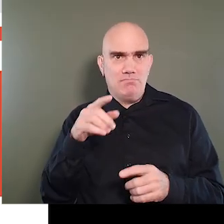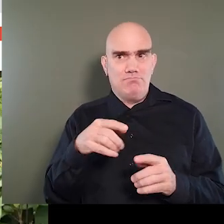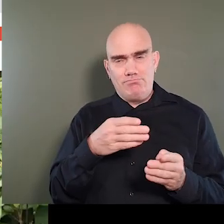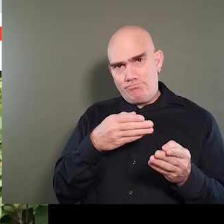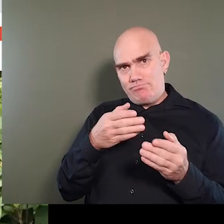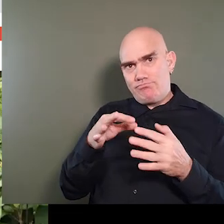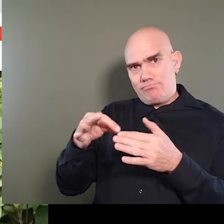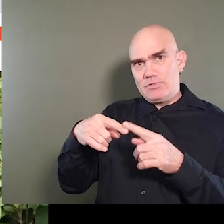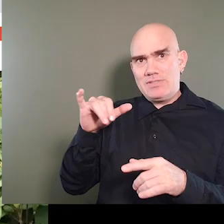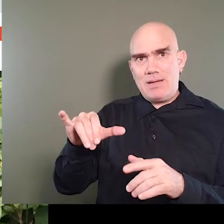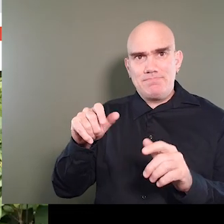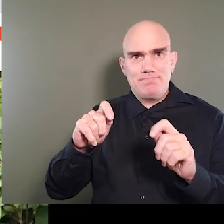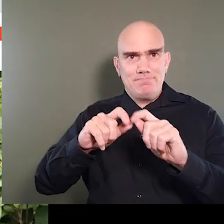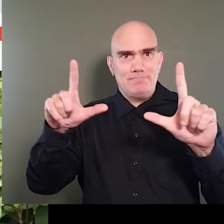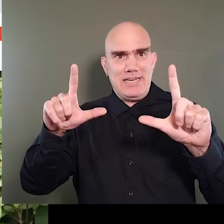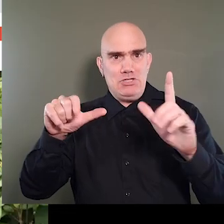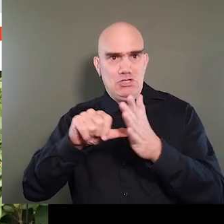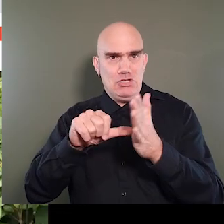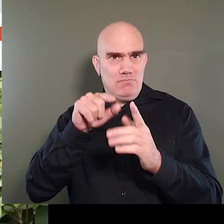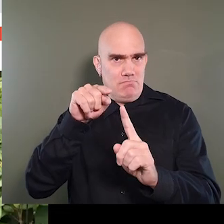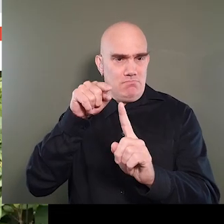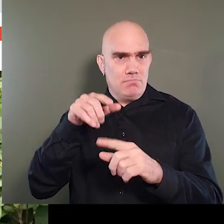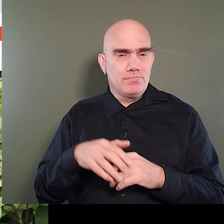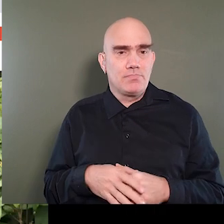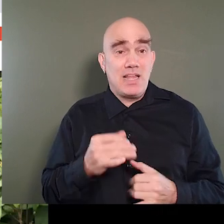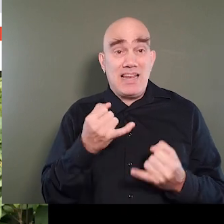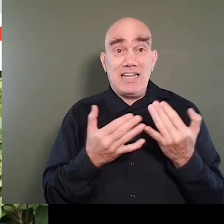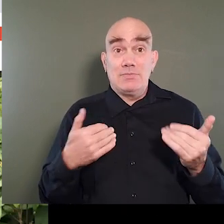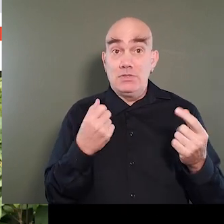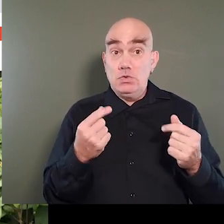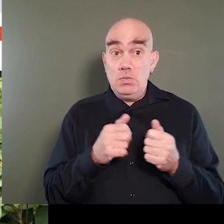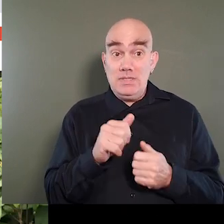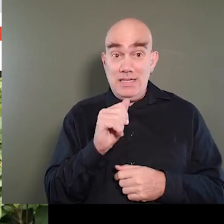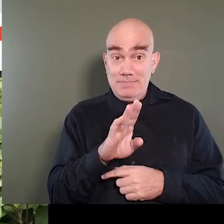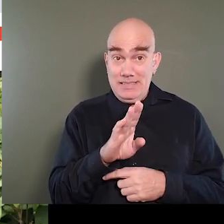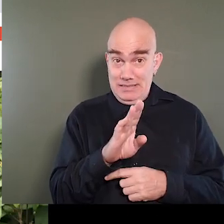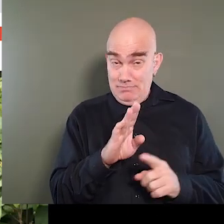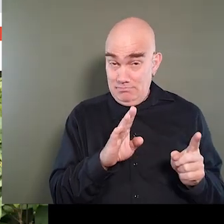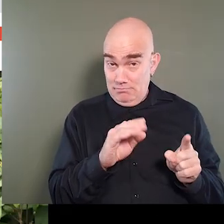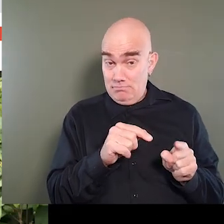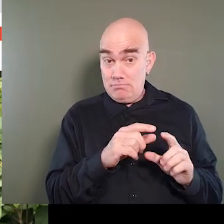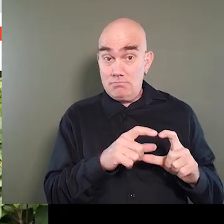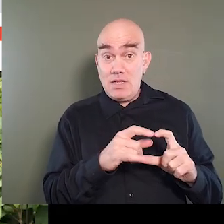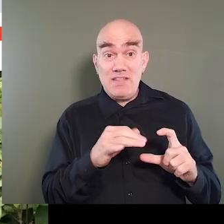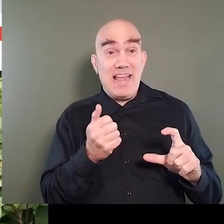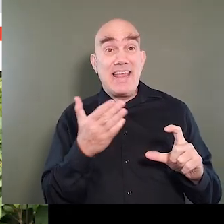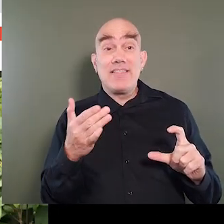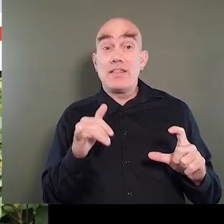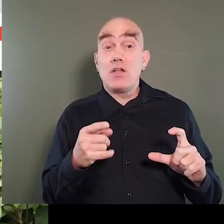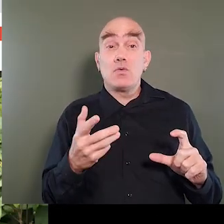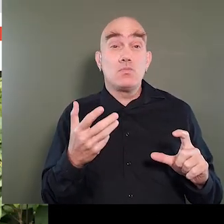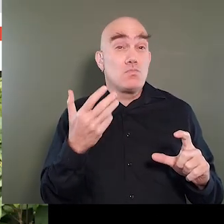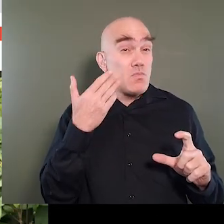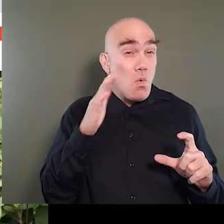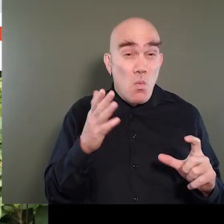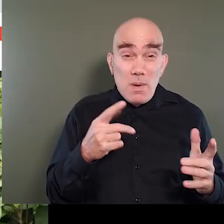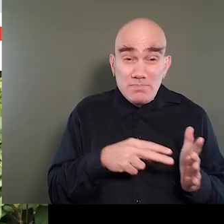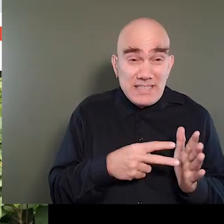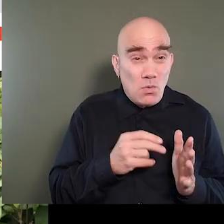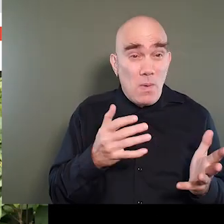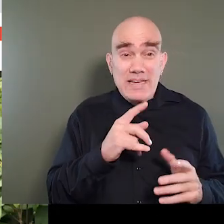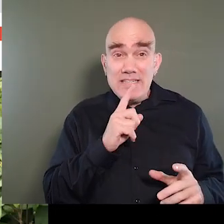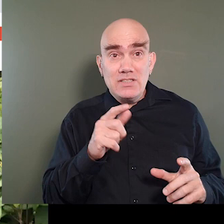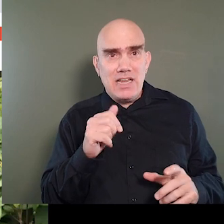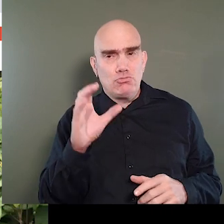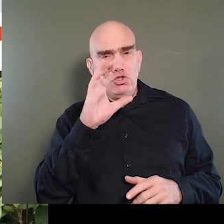website. And the last thing we can do on the accessiBe widget is if there's anything that you don't know what it means or what it is, you